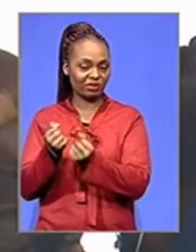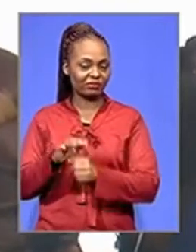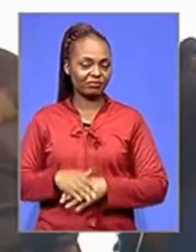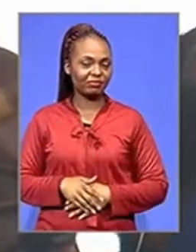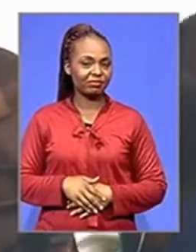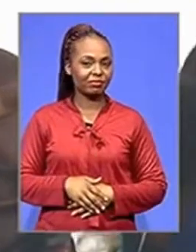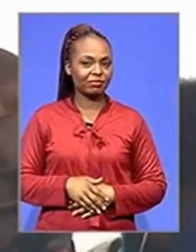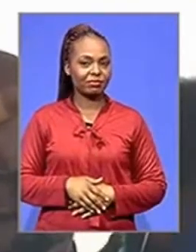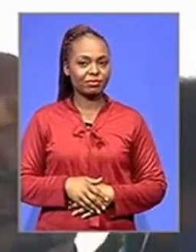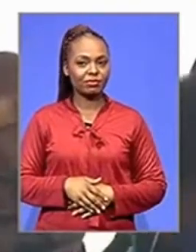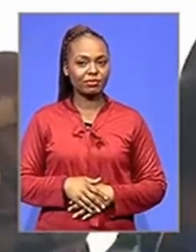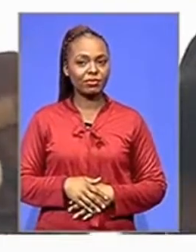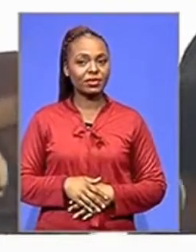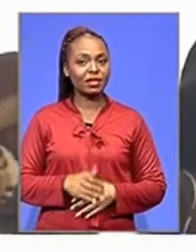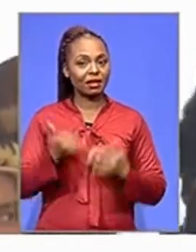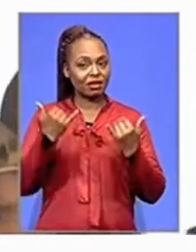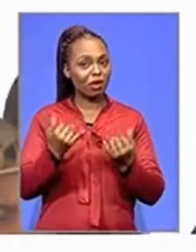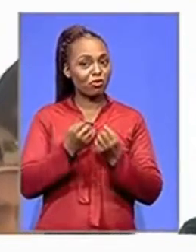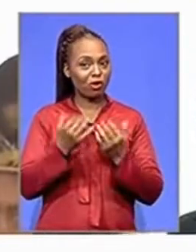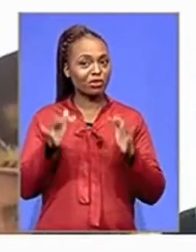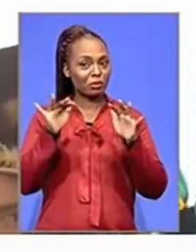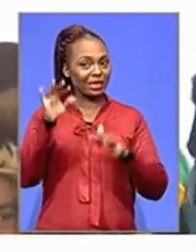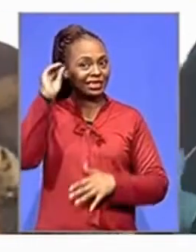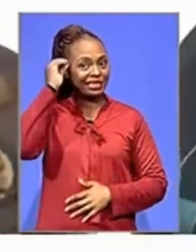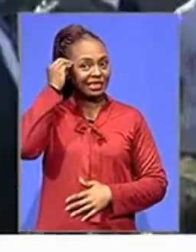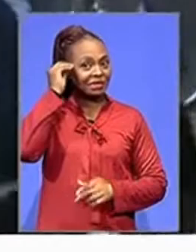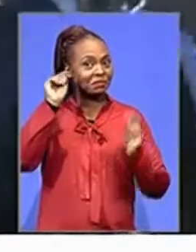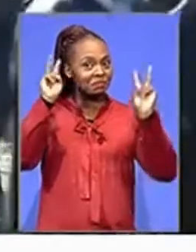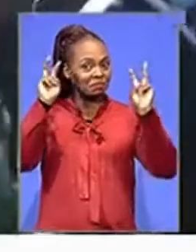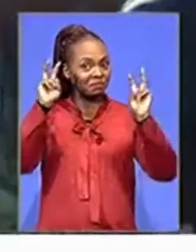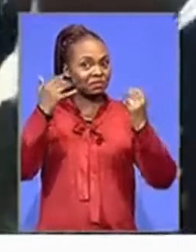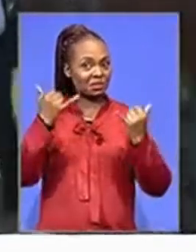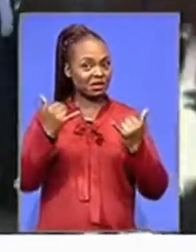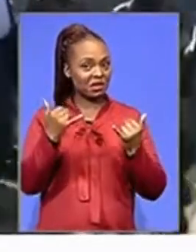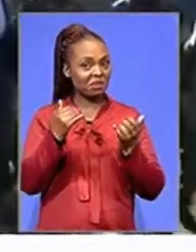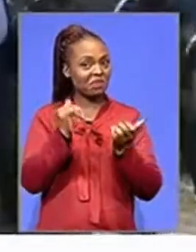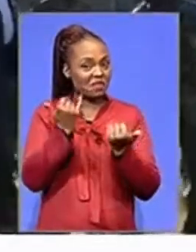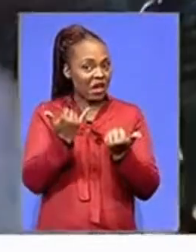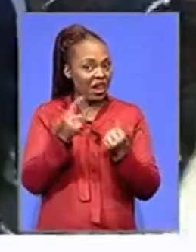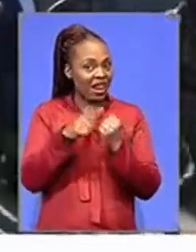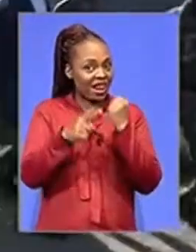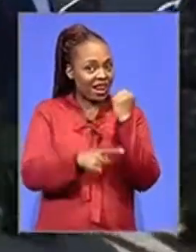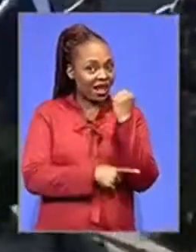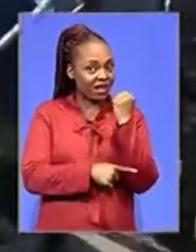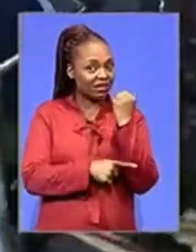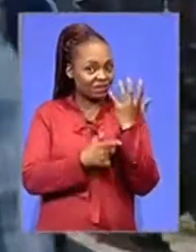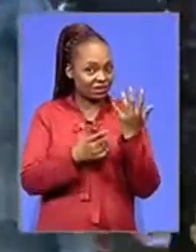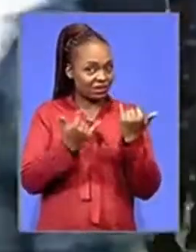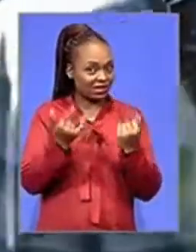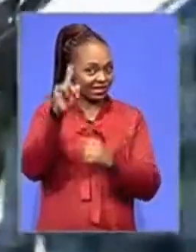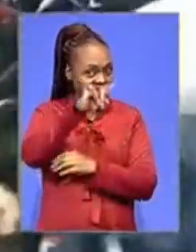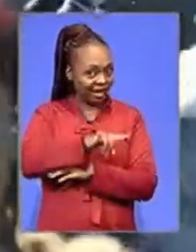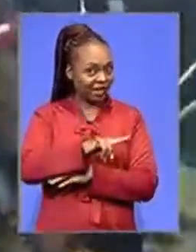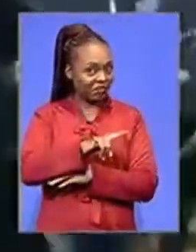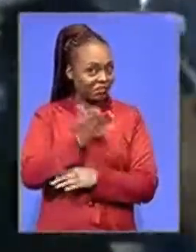bosigo bjo sedi e go moporesidente wa peleng Jacob Zuma gore a na o tla robala bosigo bja gago ba mathomo go le gong goba aowa se ka